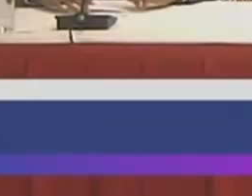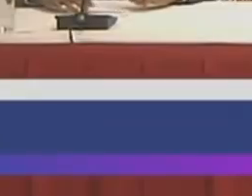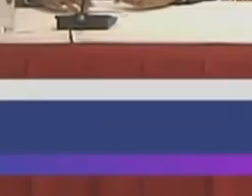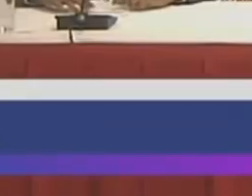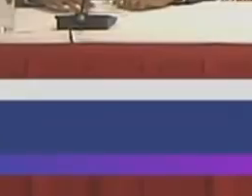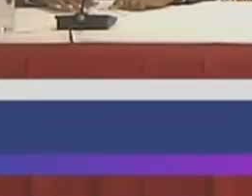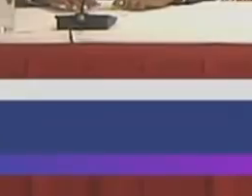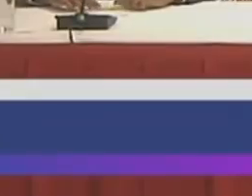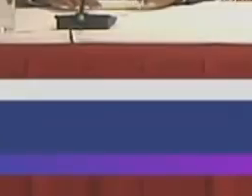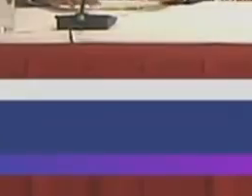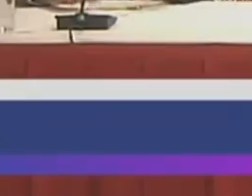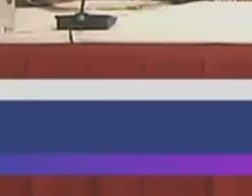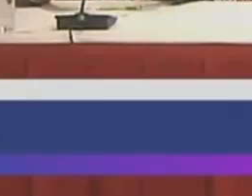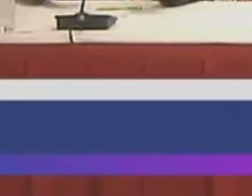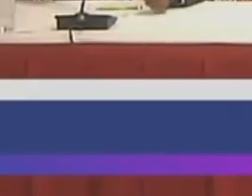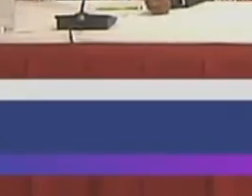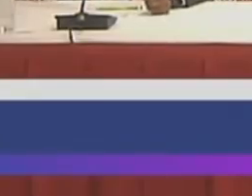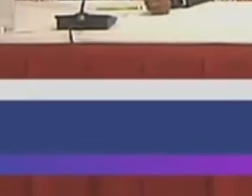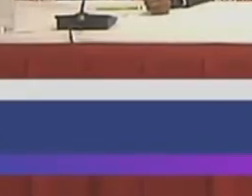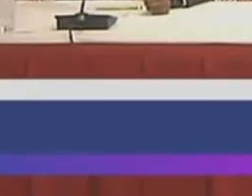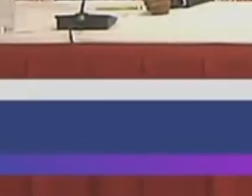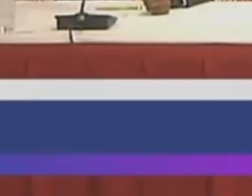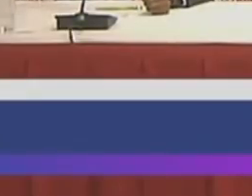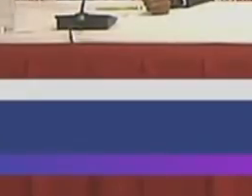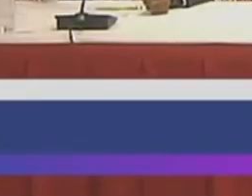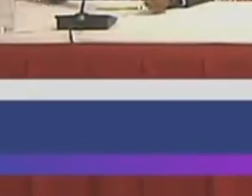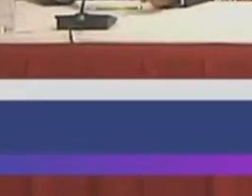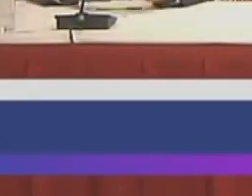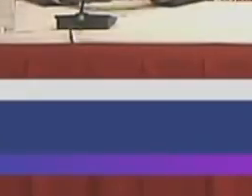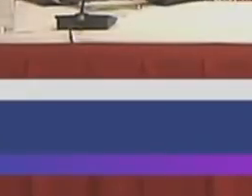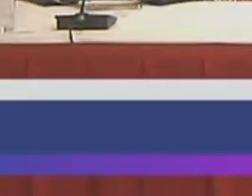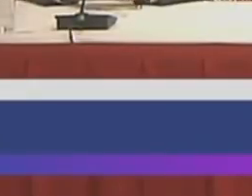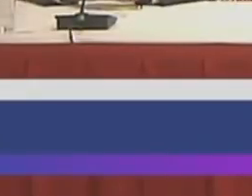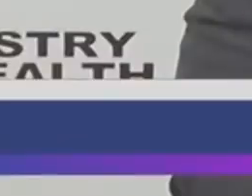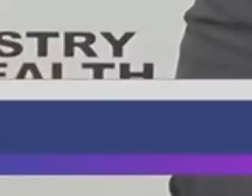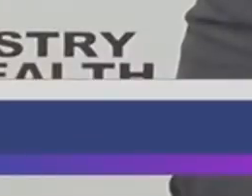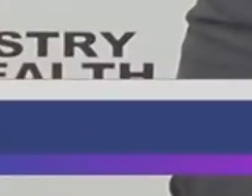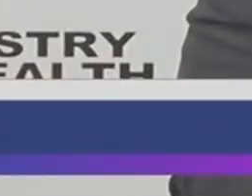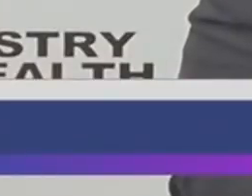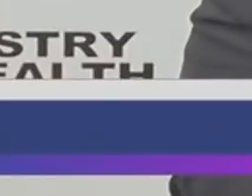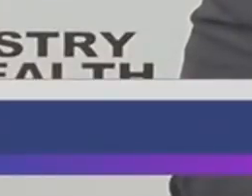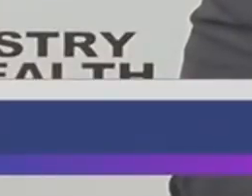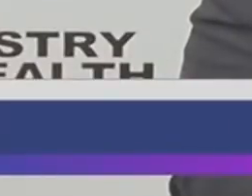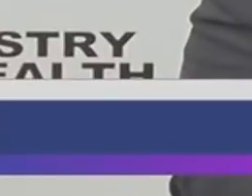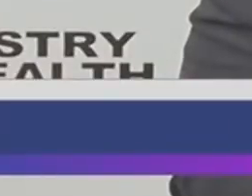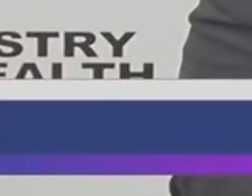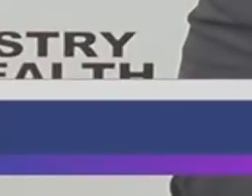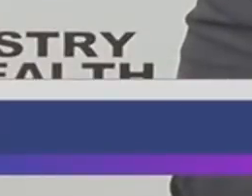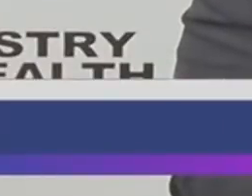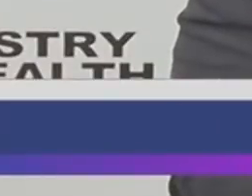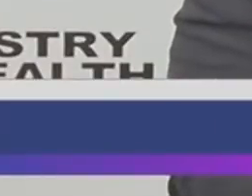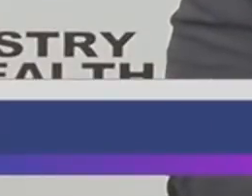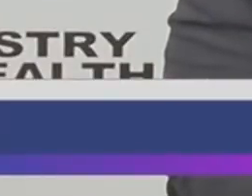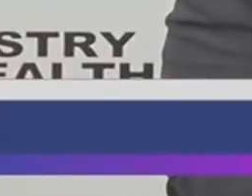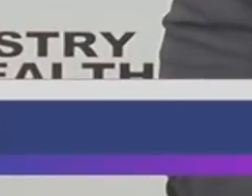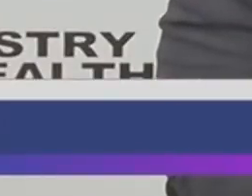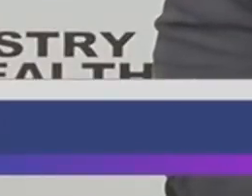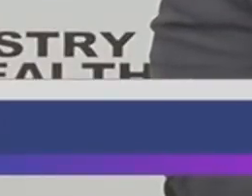If we have limited time, we will ask for one brief question from the media representative moving